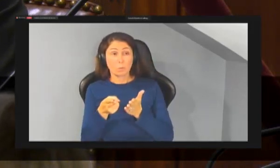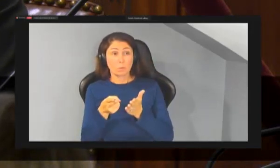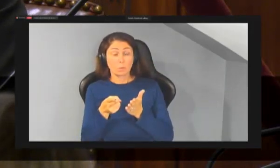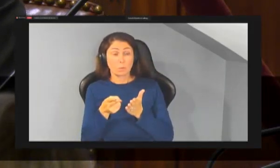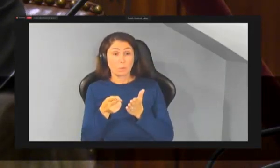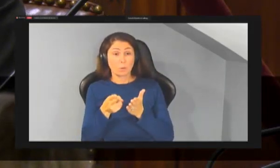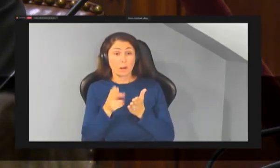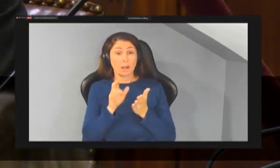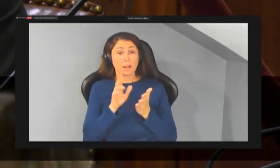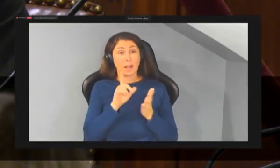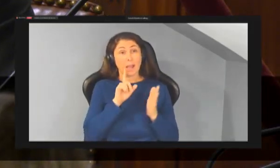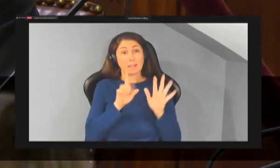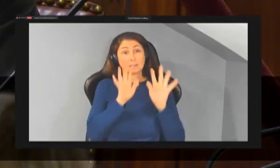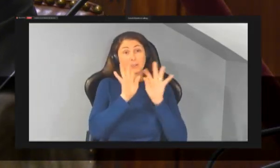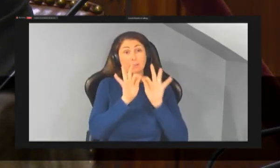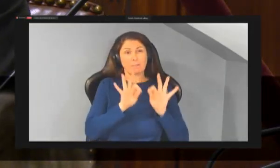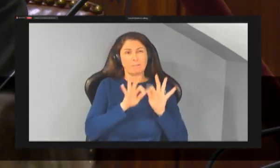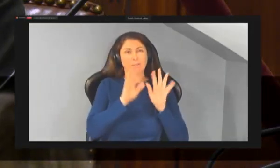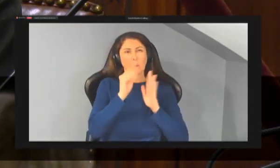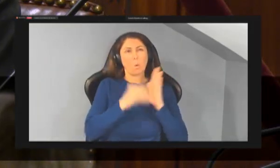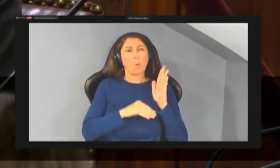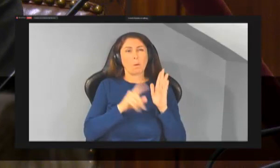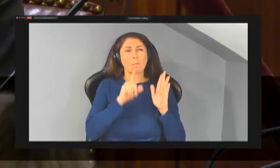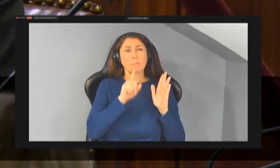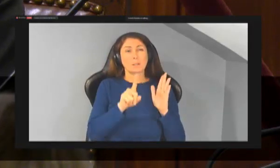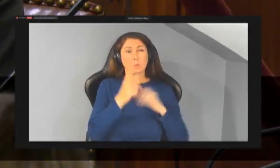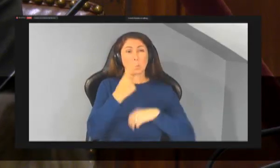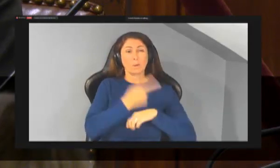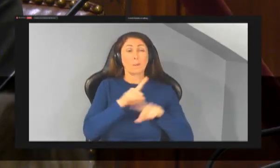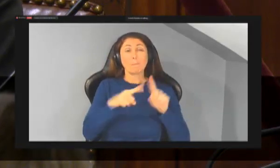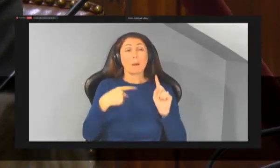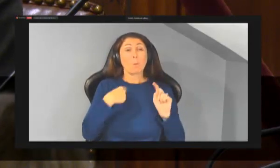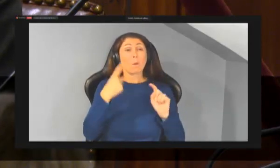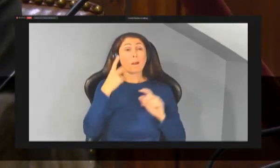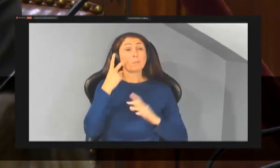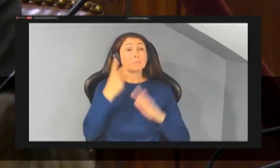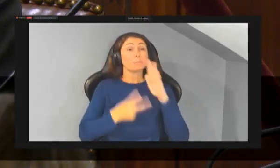it could be as little as one day, we would anticipate a multi-day program.